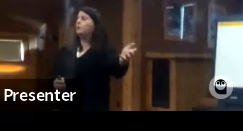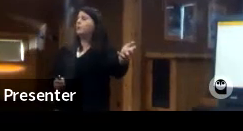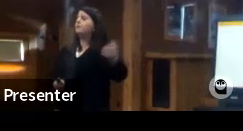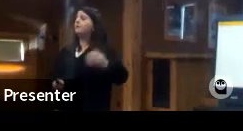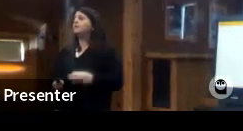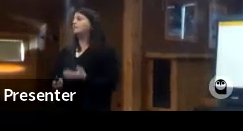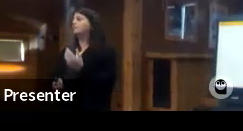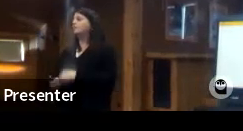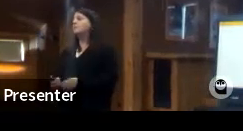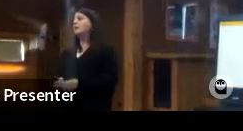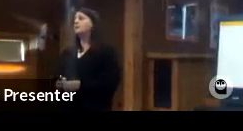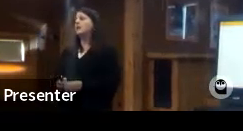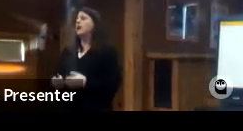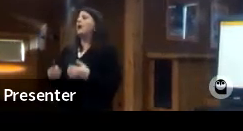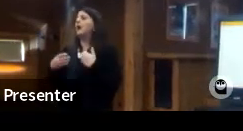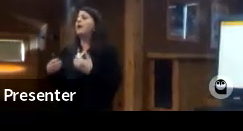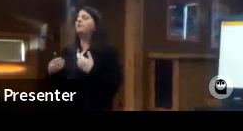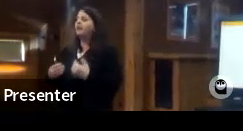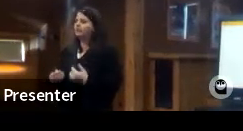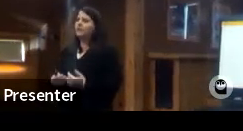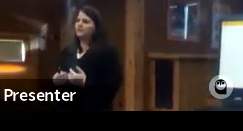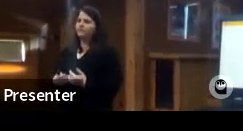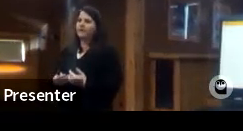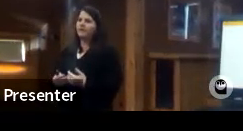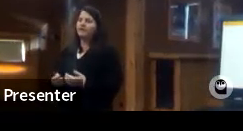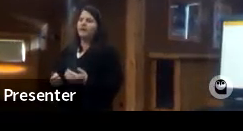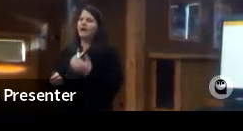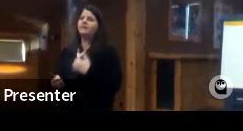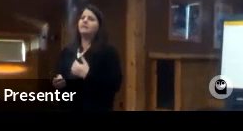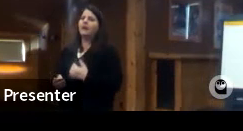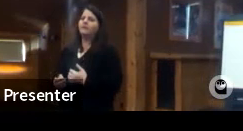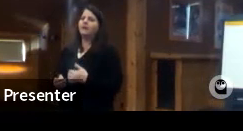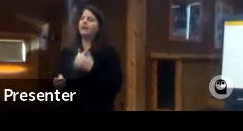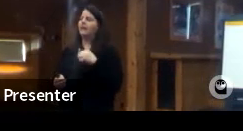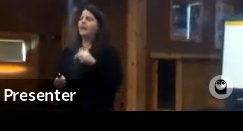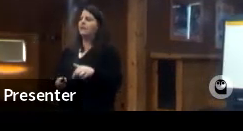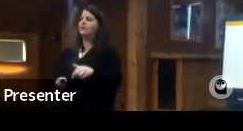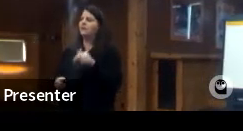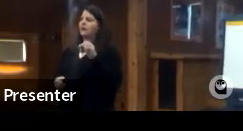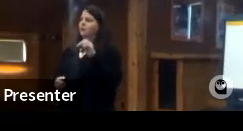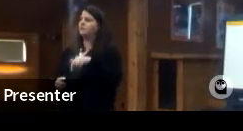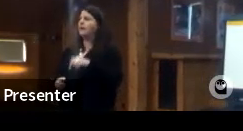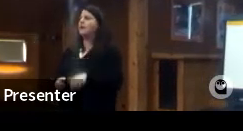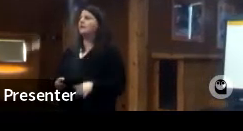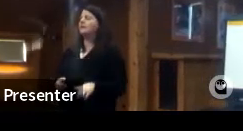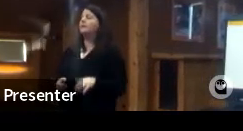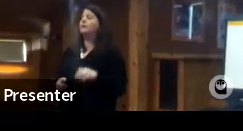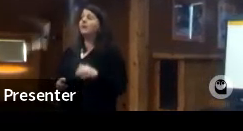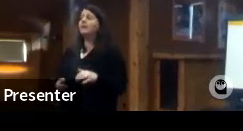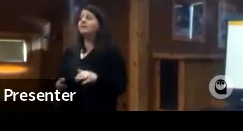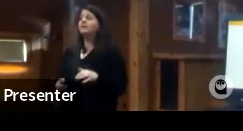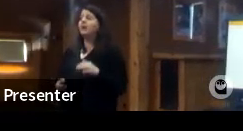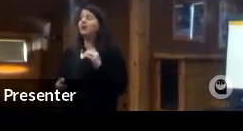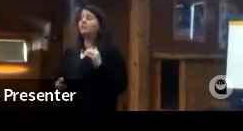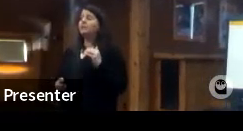draw on your community advocates, if you're system-based. I have never testified as an advocate in a case that was my case. And